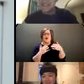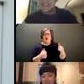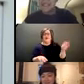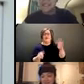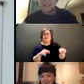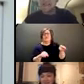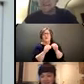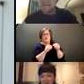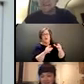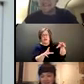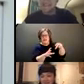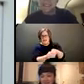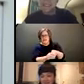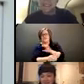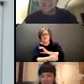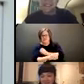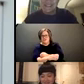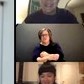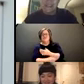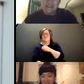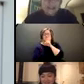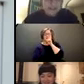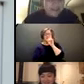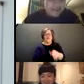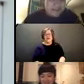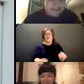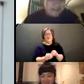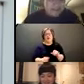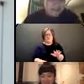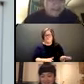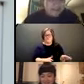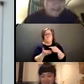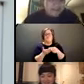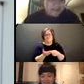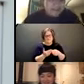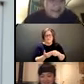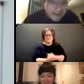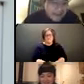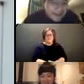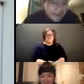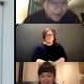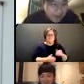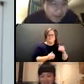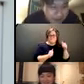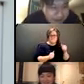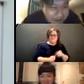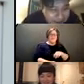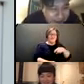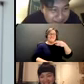groups that I've been a part of. And I love, it's really like just a conversation. So thanks. Yeah, this chat is